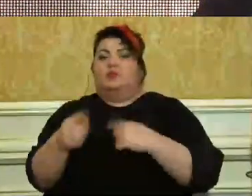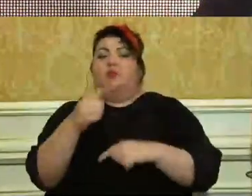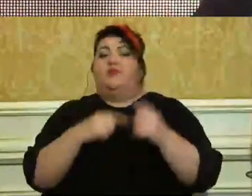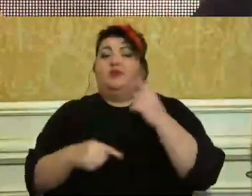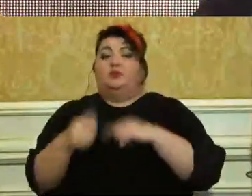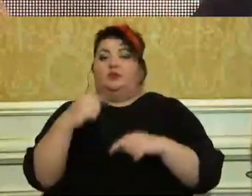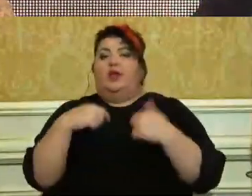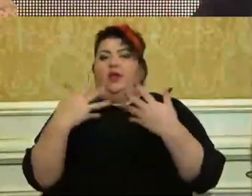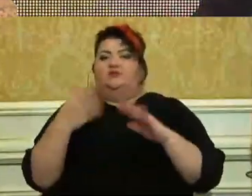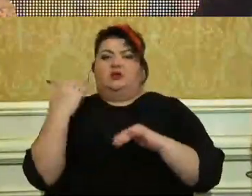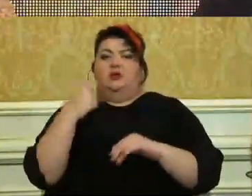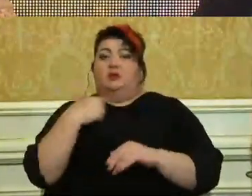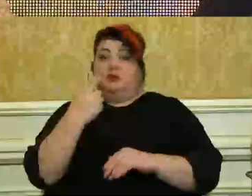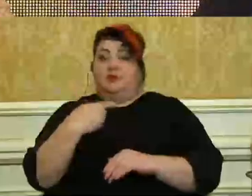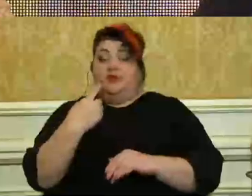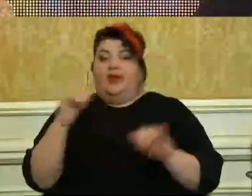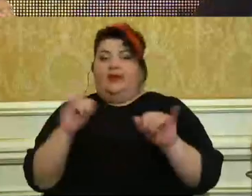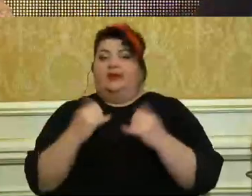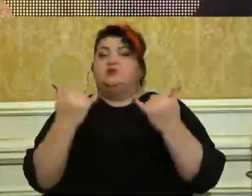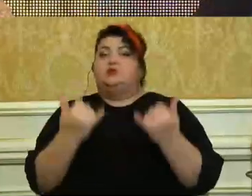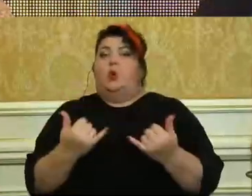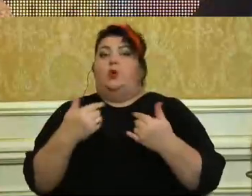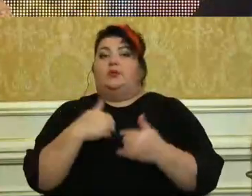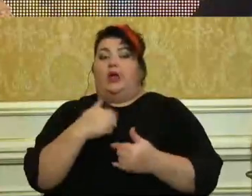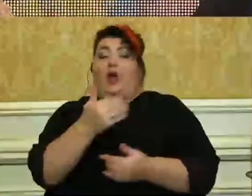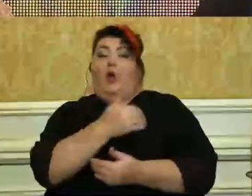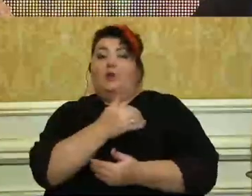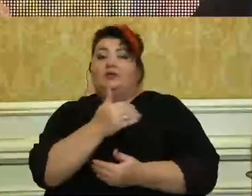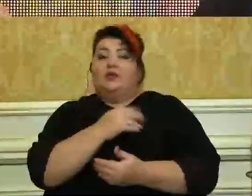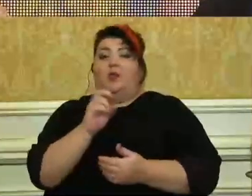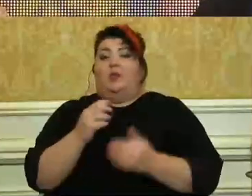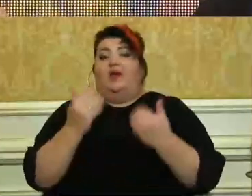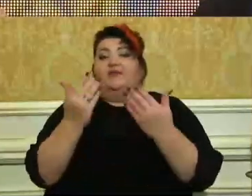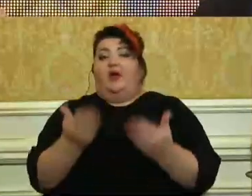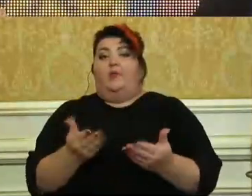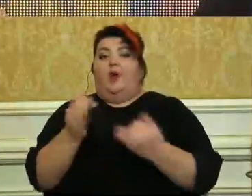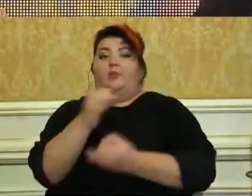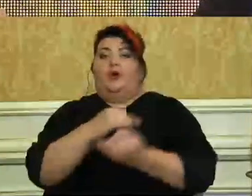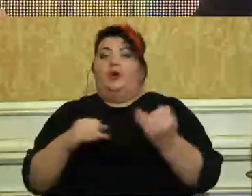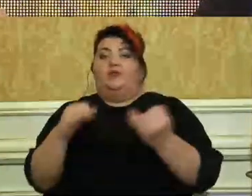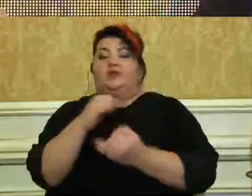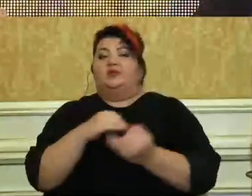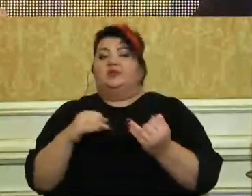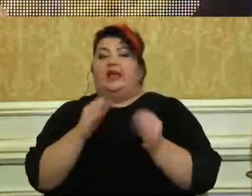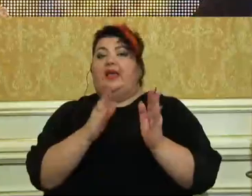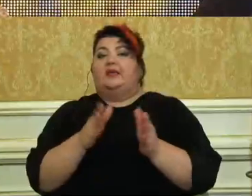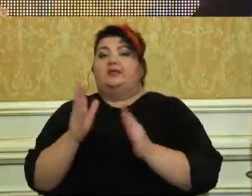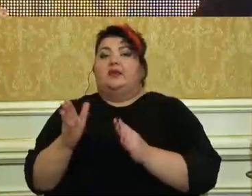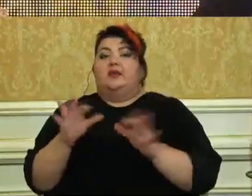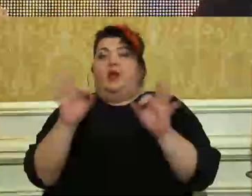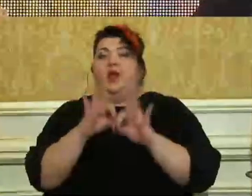And now I would like to conclude with a focus on multilateralism, which is part of our diplomacy.